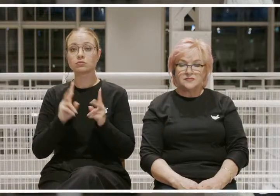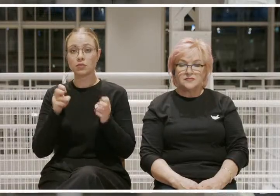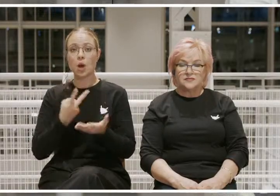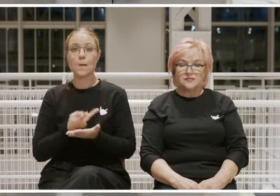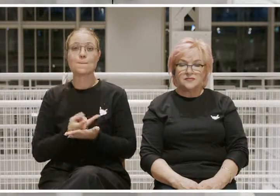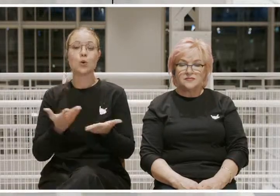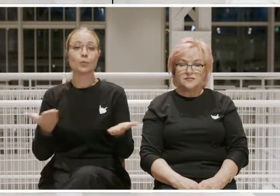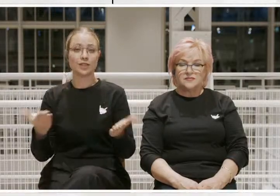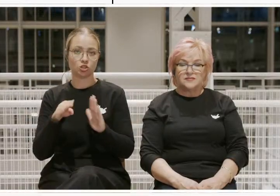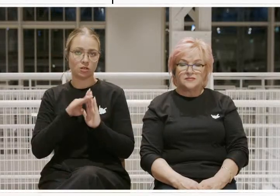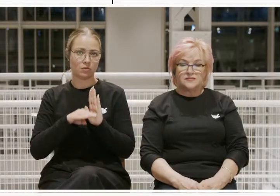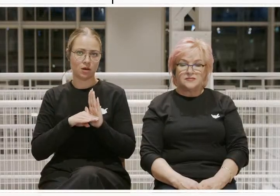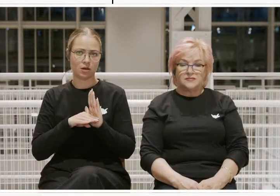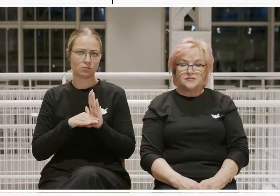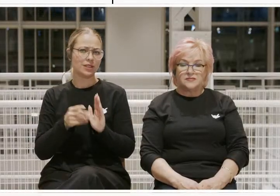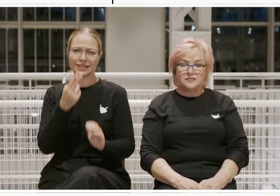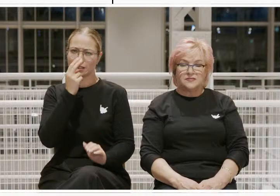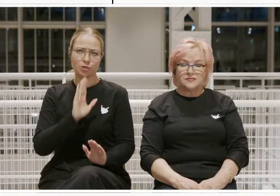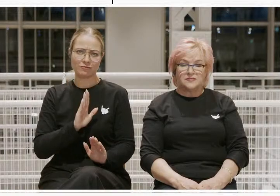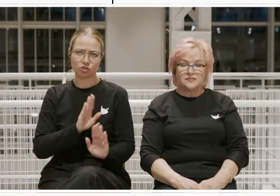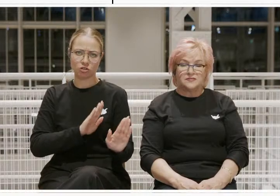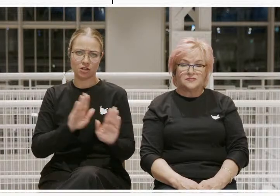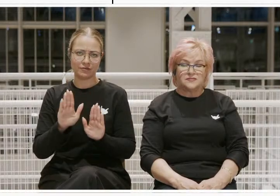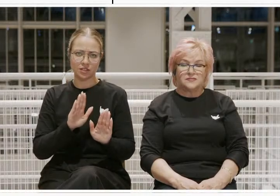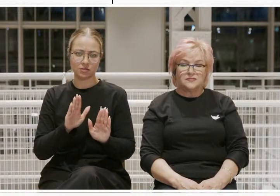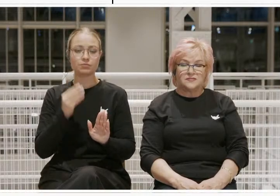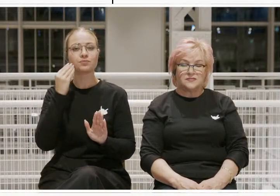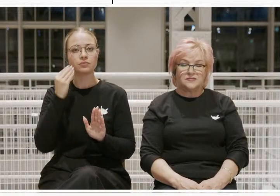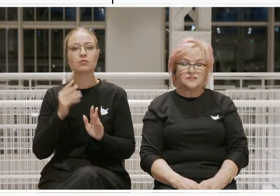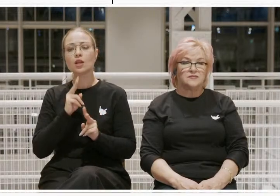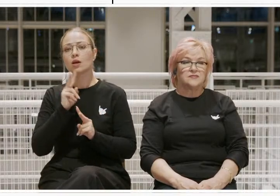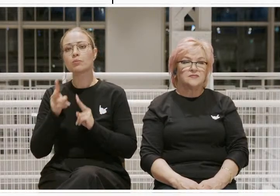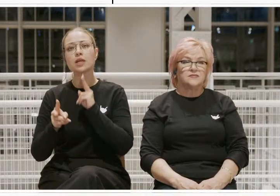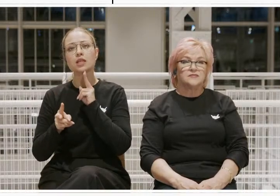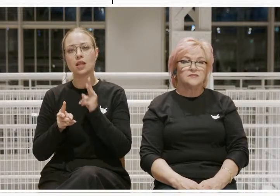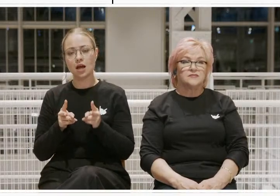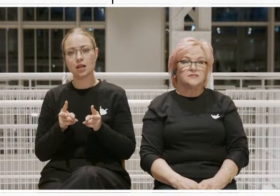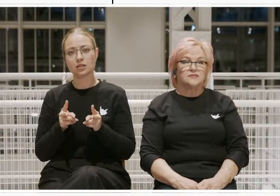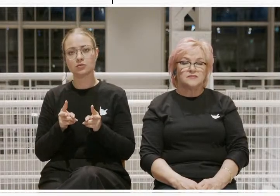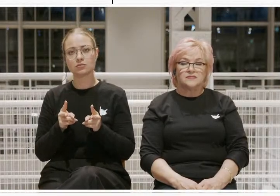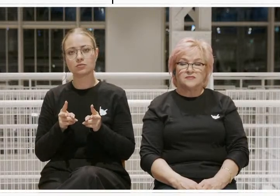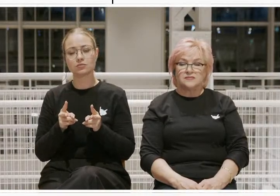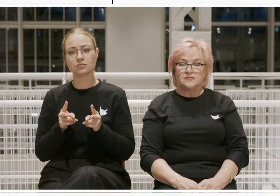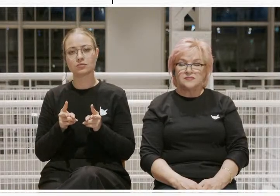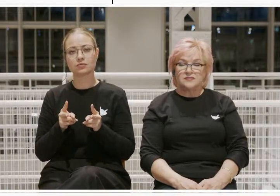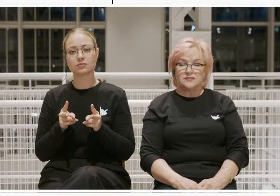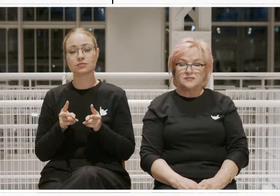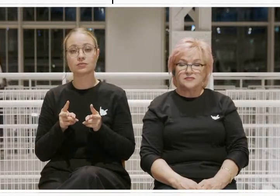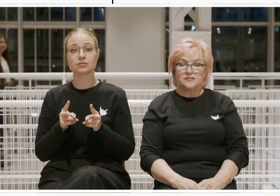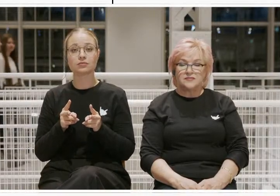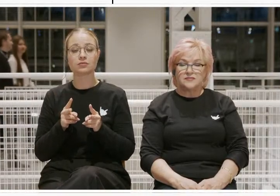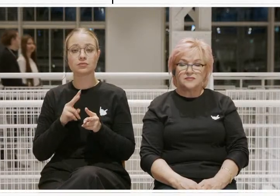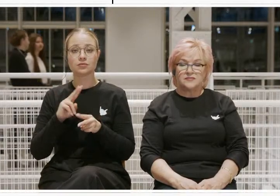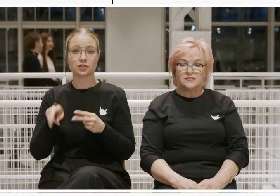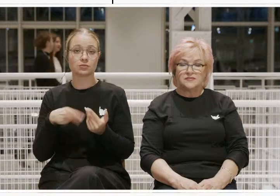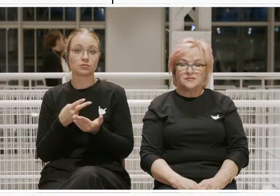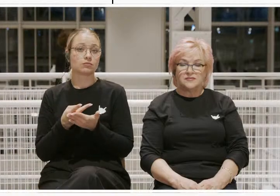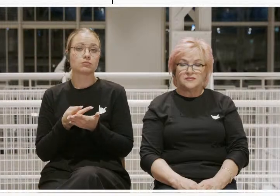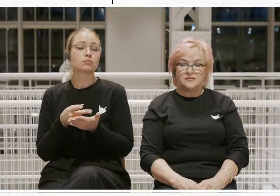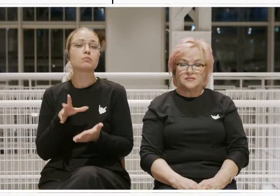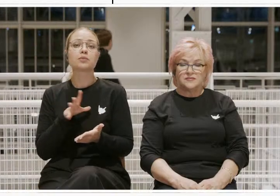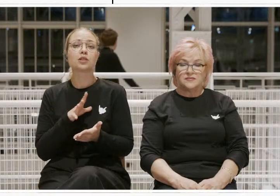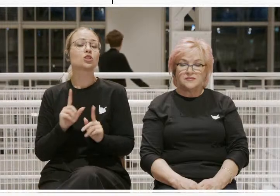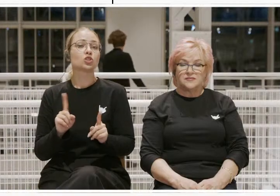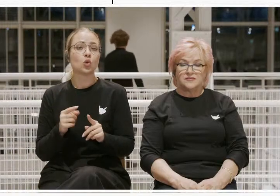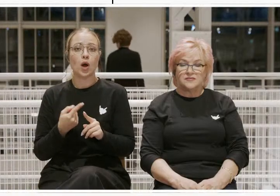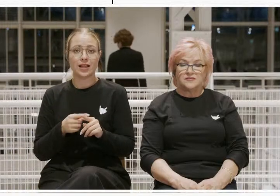So the Biennial itself was crafted as a public program. So all the events in the public program